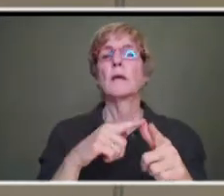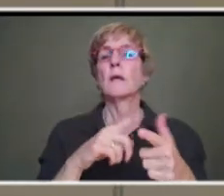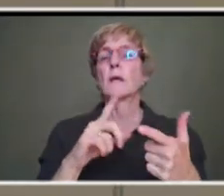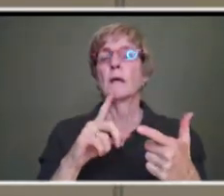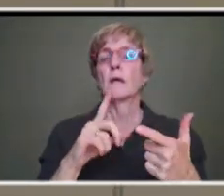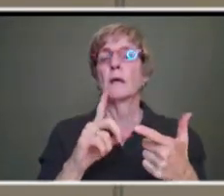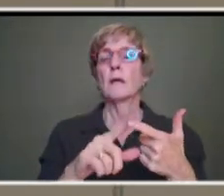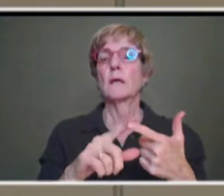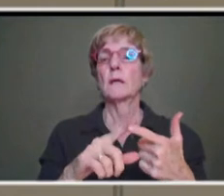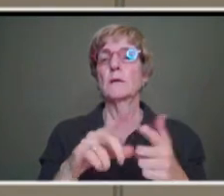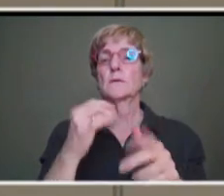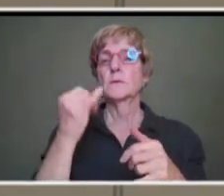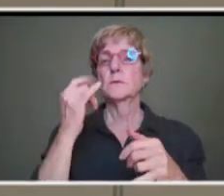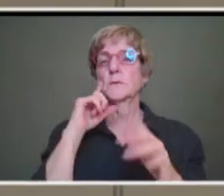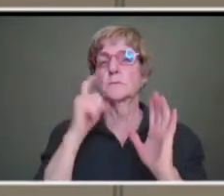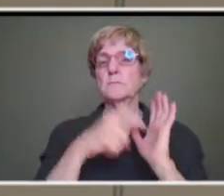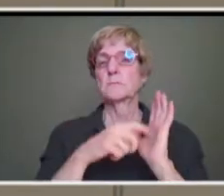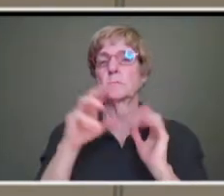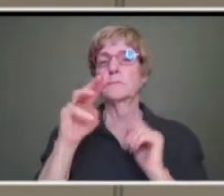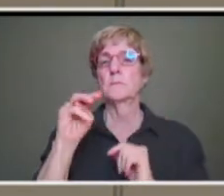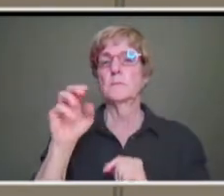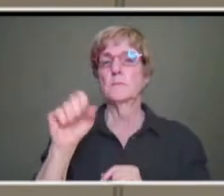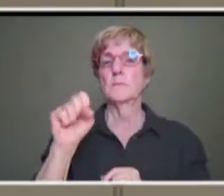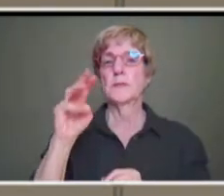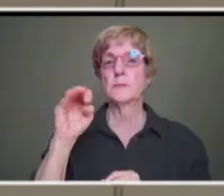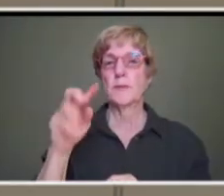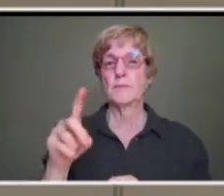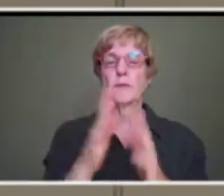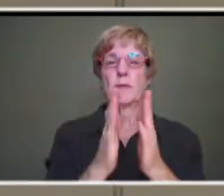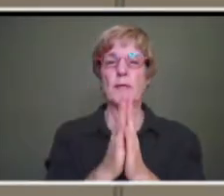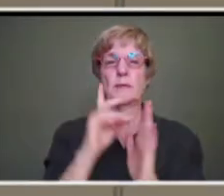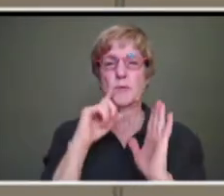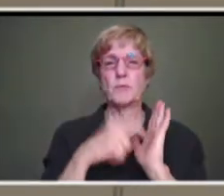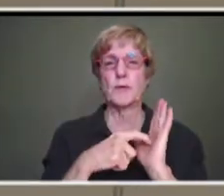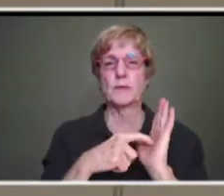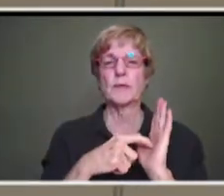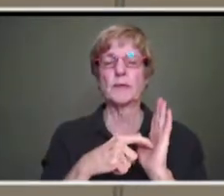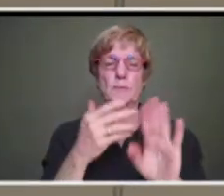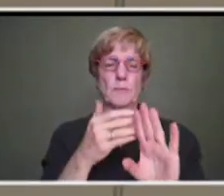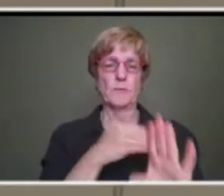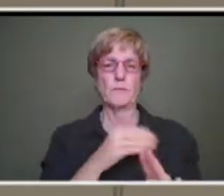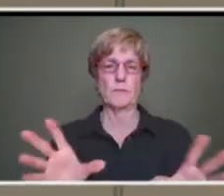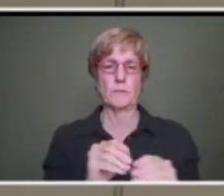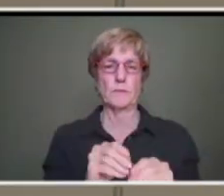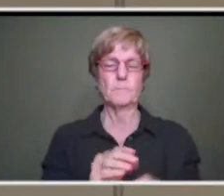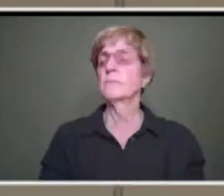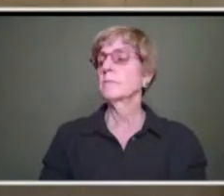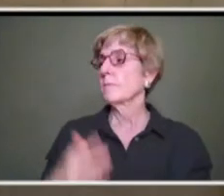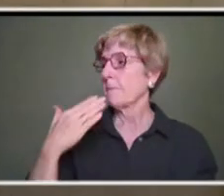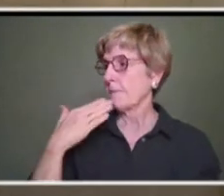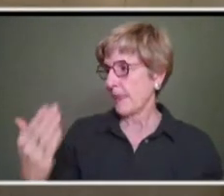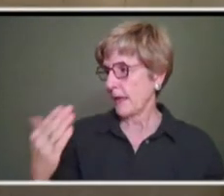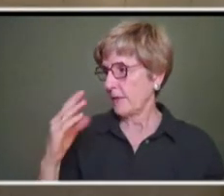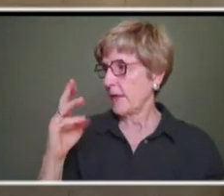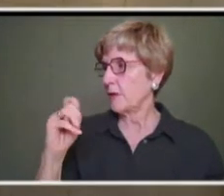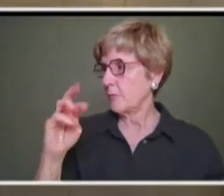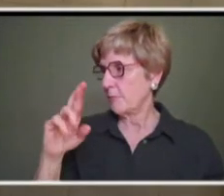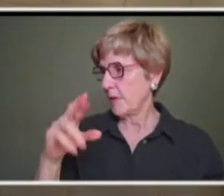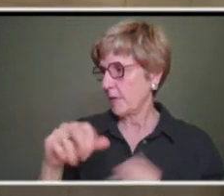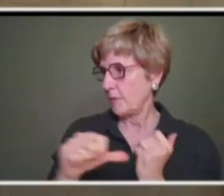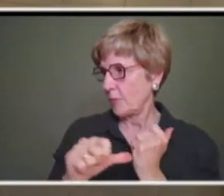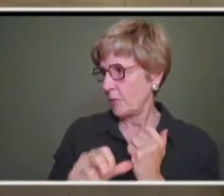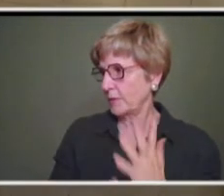like to recognize Miss Mayfield who asked to be recognized prior to this meeting thank you mayor Pro Tim and